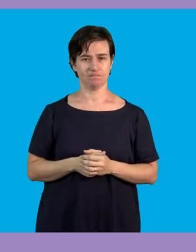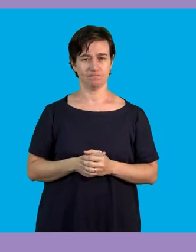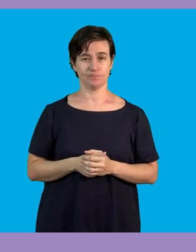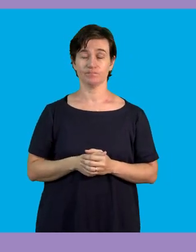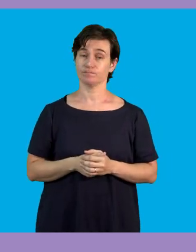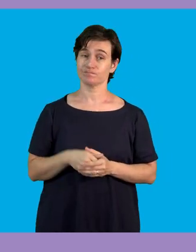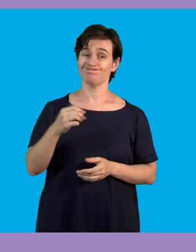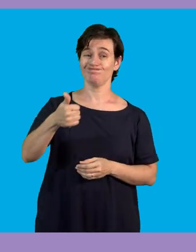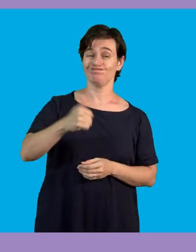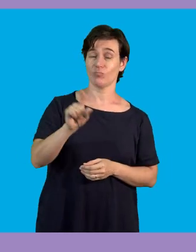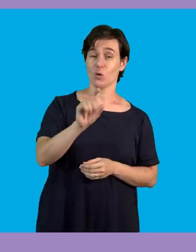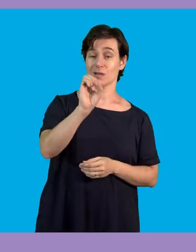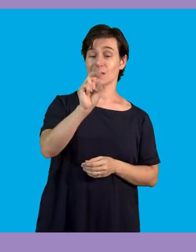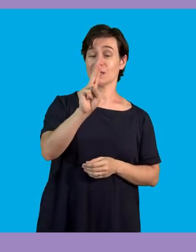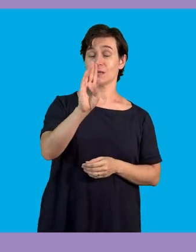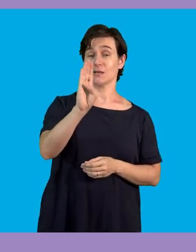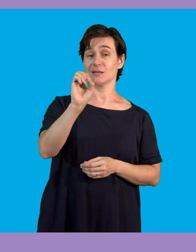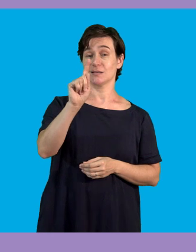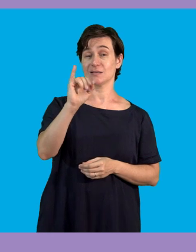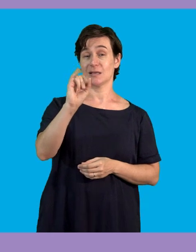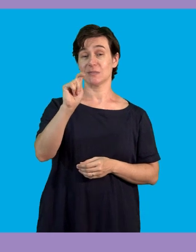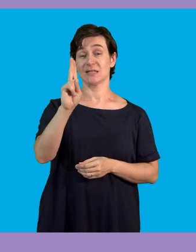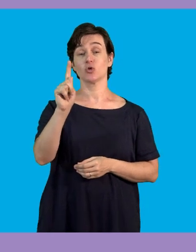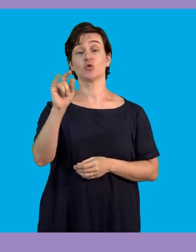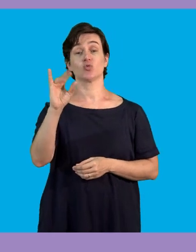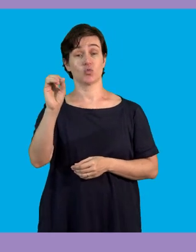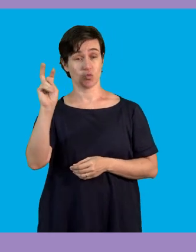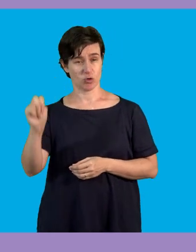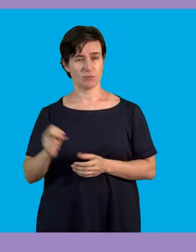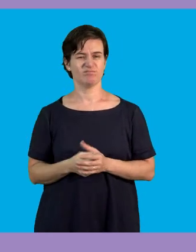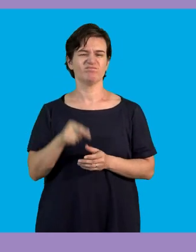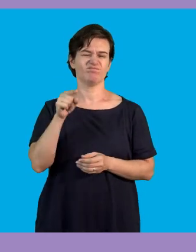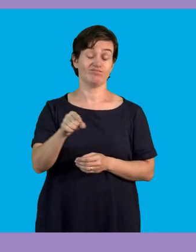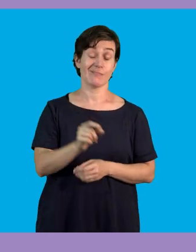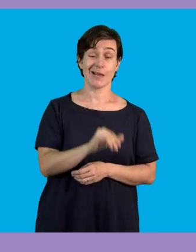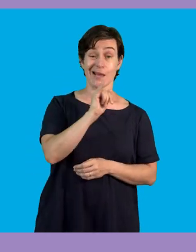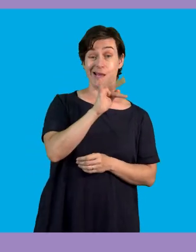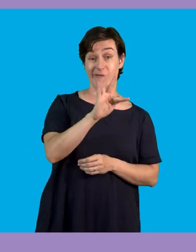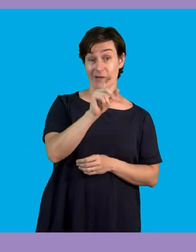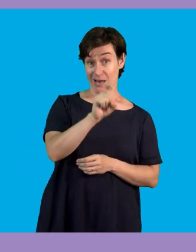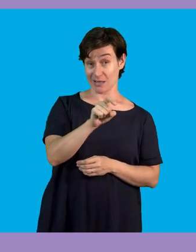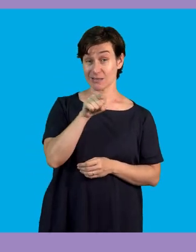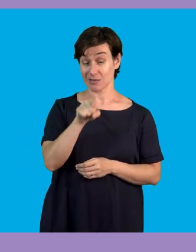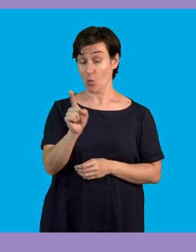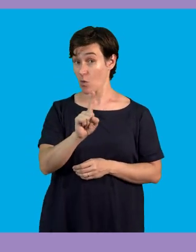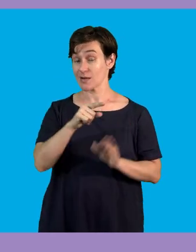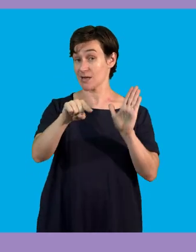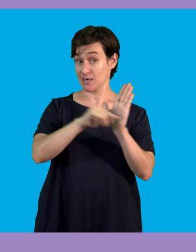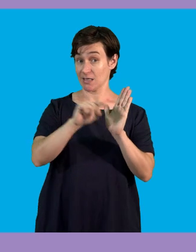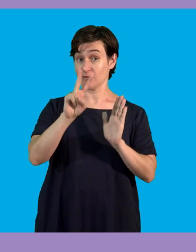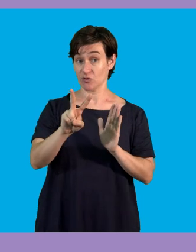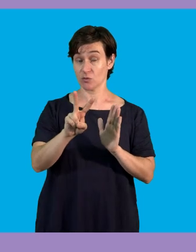Then the next part is substitution. Question would be, if x equals to negative 2,